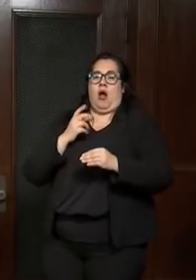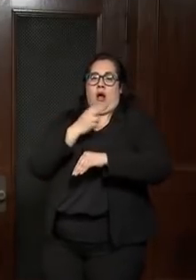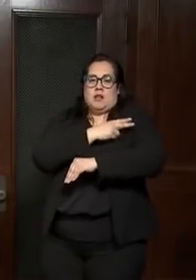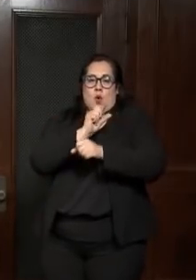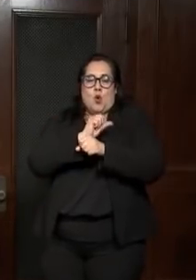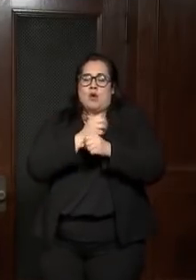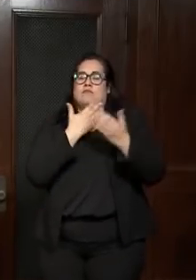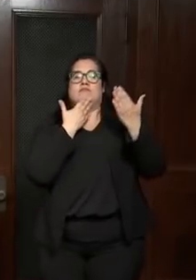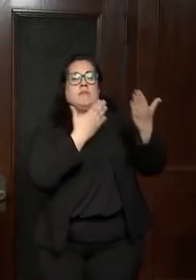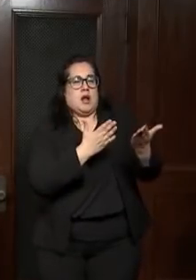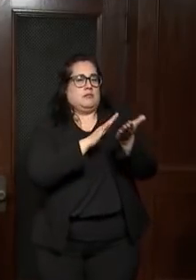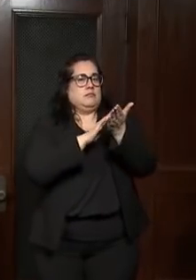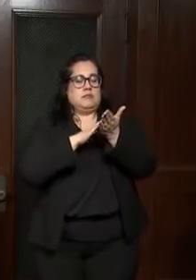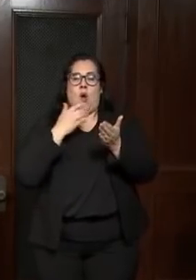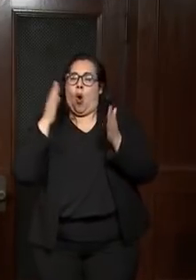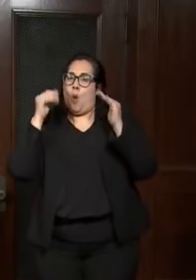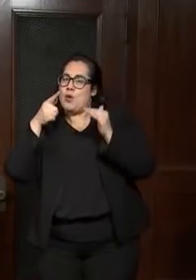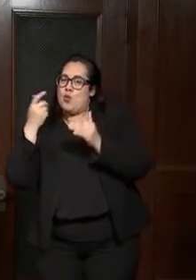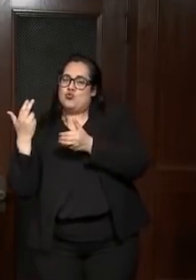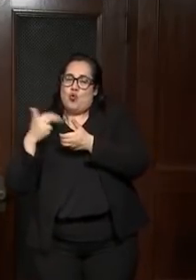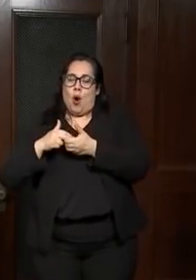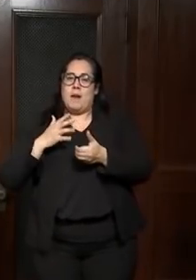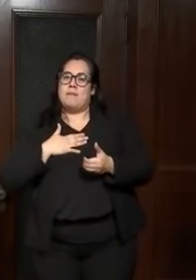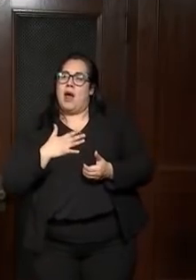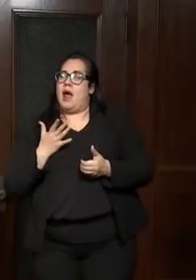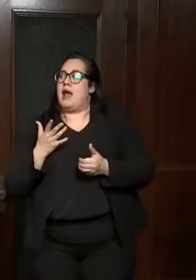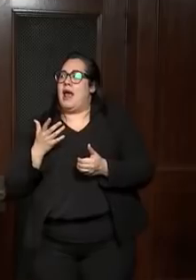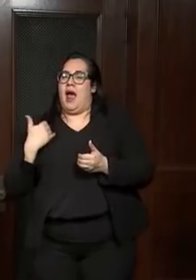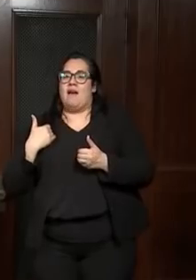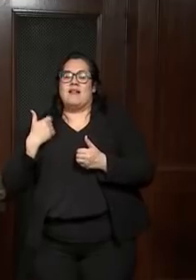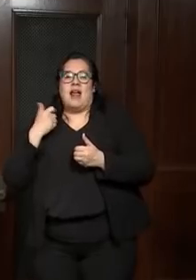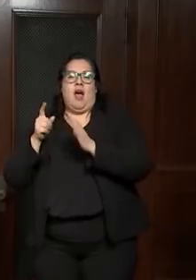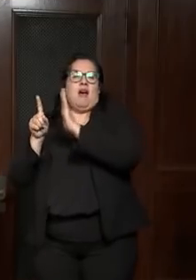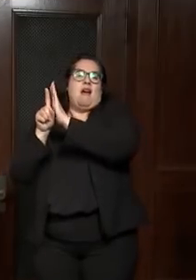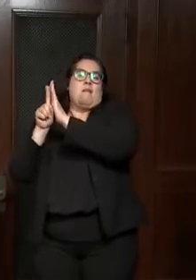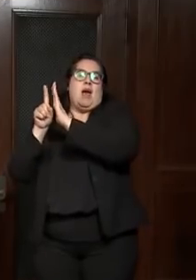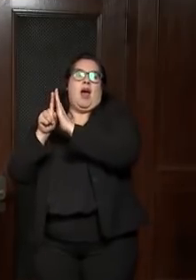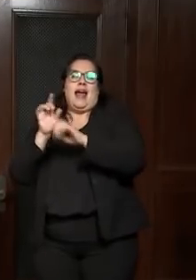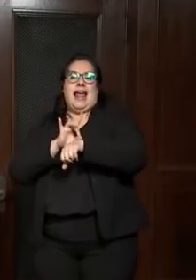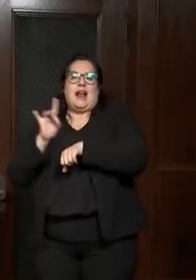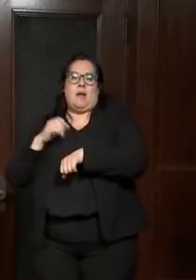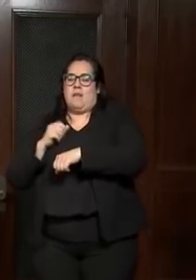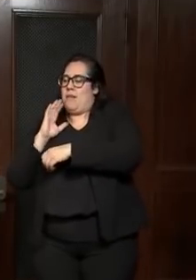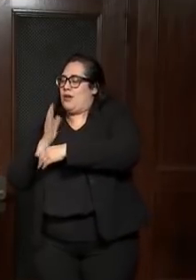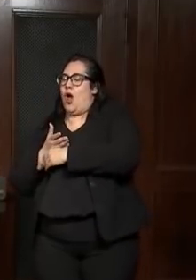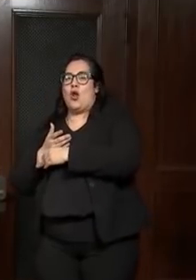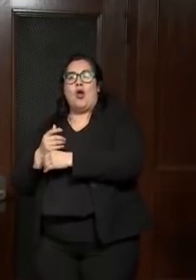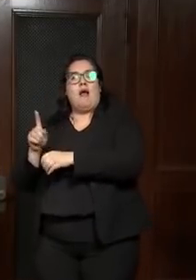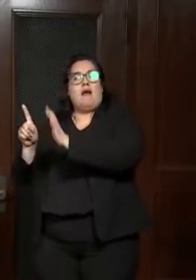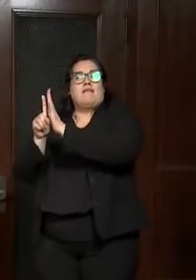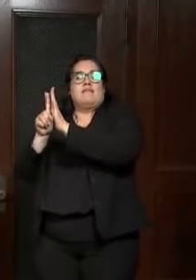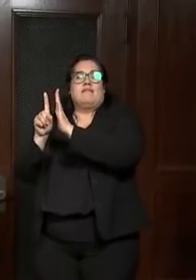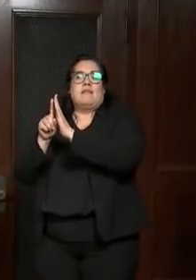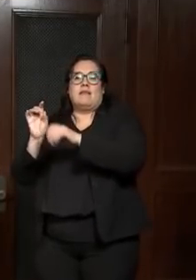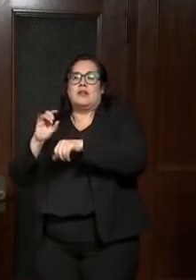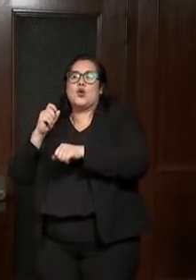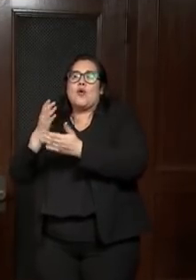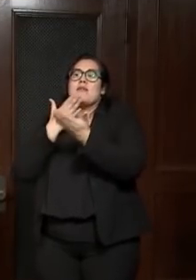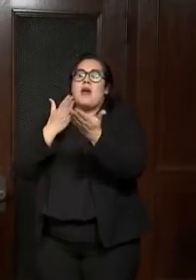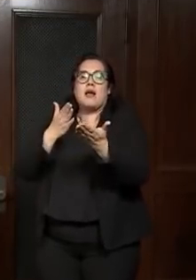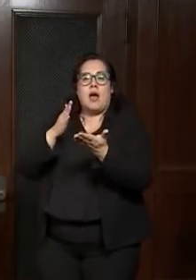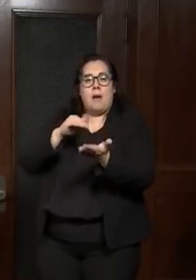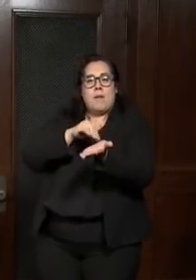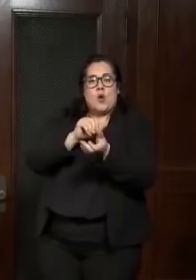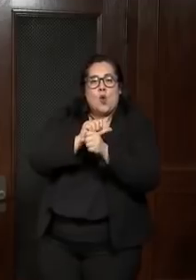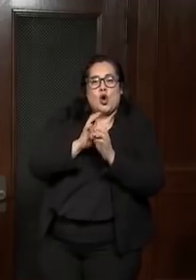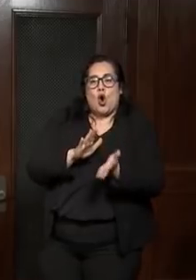workers for that. I hope many of you have been joining me and my daughter. We got cowbells now that we do at 8 o'clock to thank our medical workers and the janitors who are